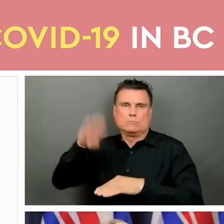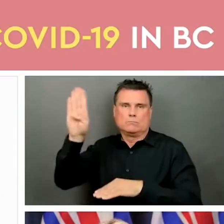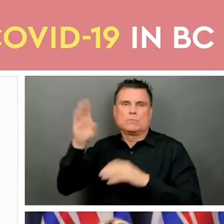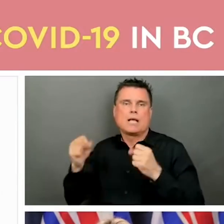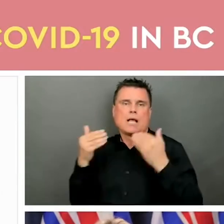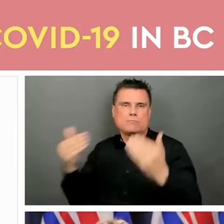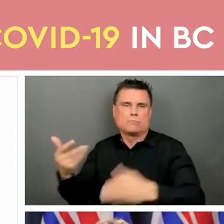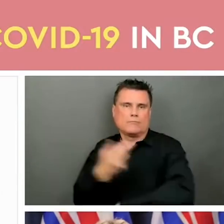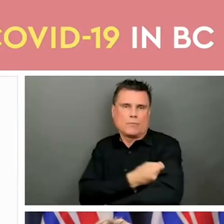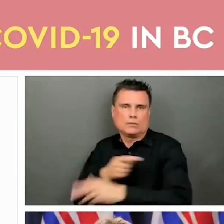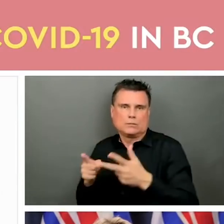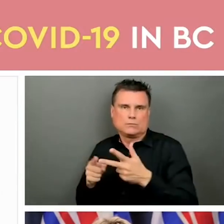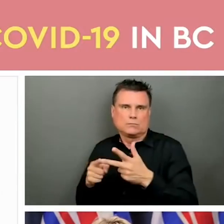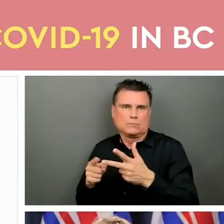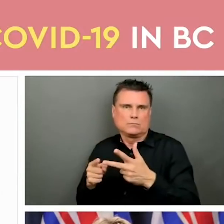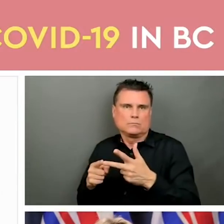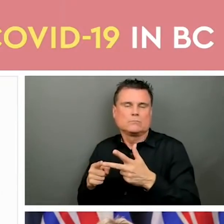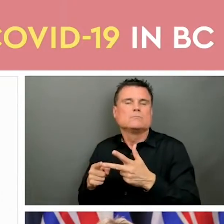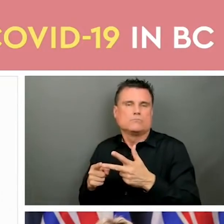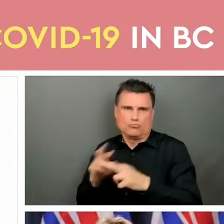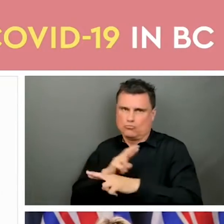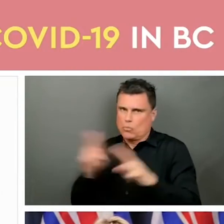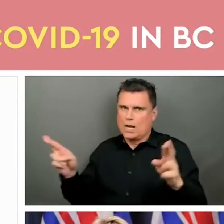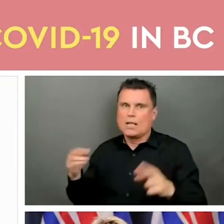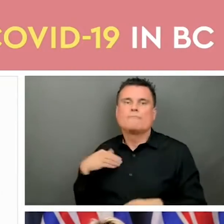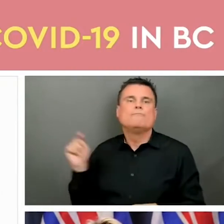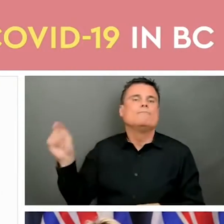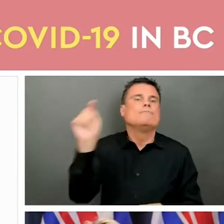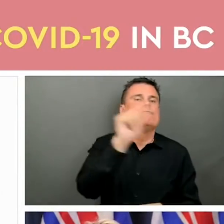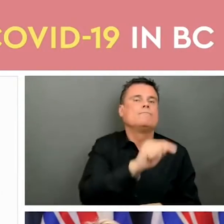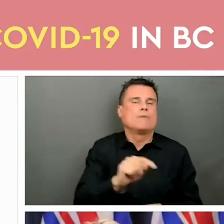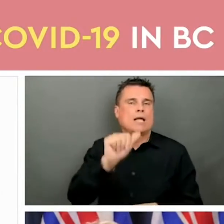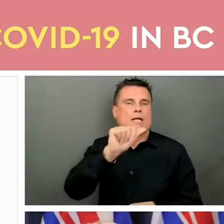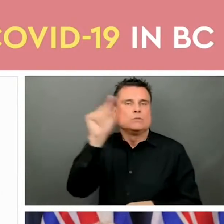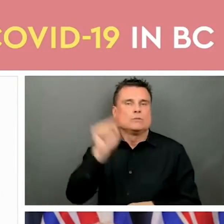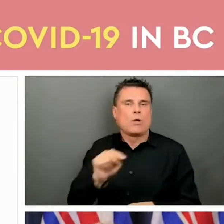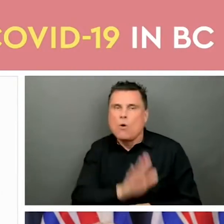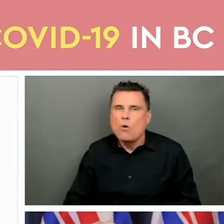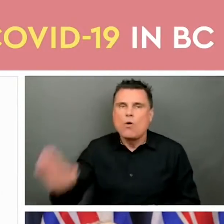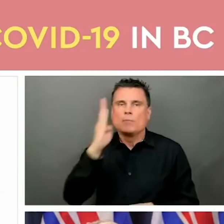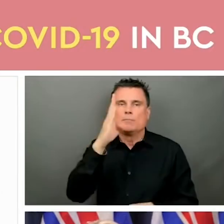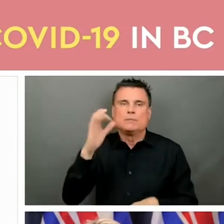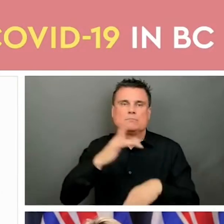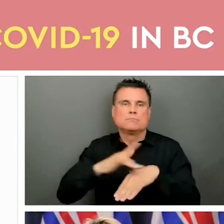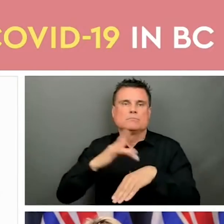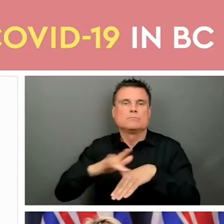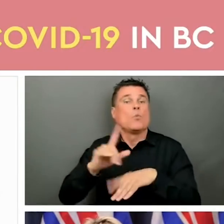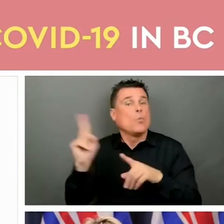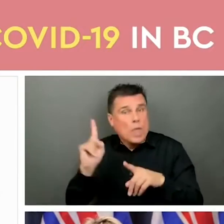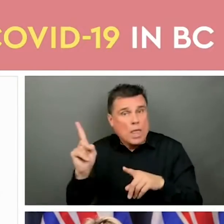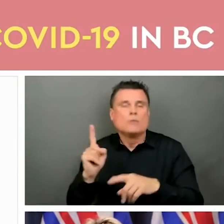the province. In addition, we're starting a targeted AstraZeneca-only clinics for